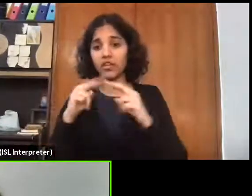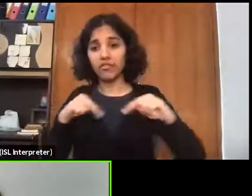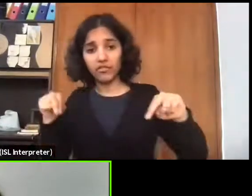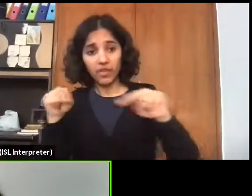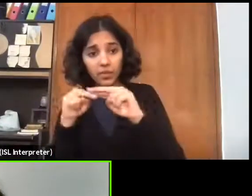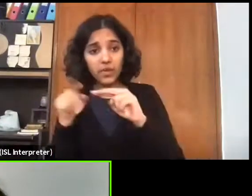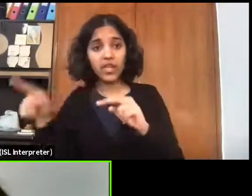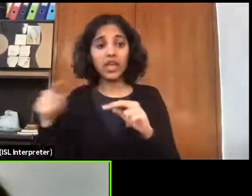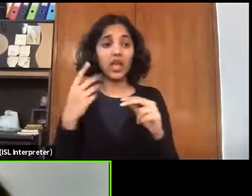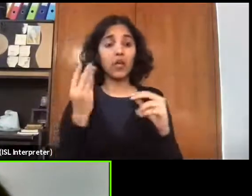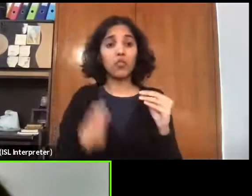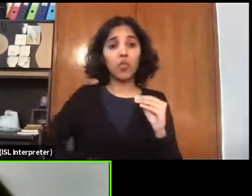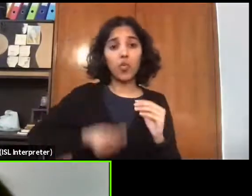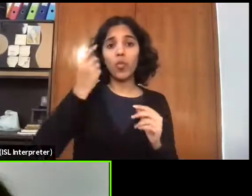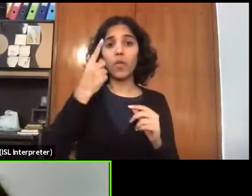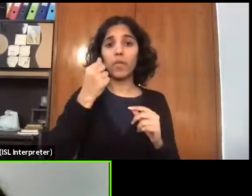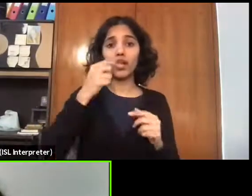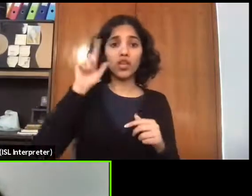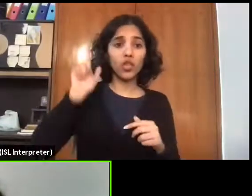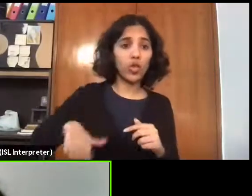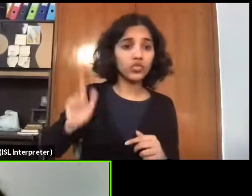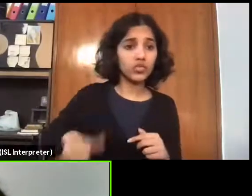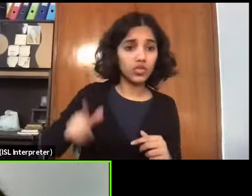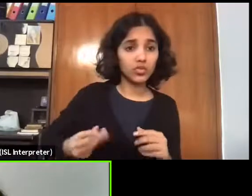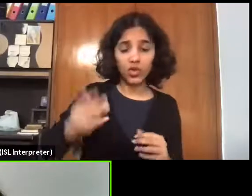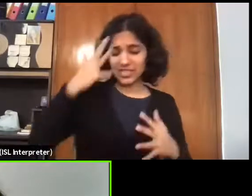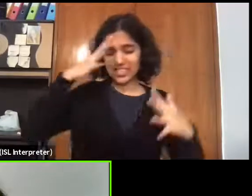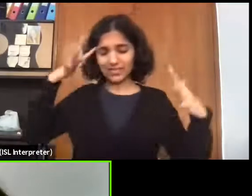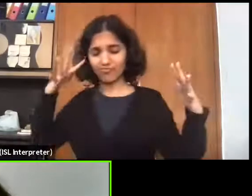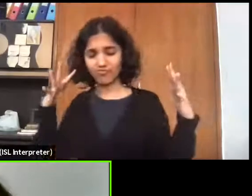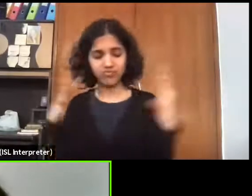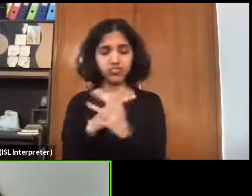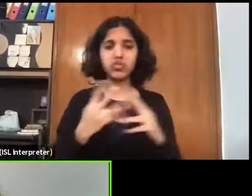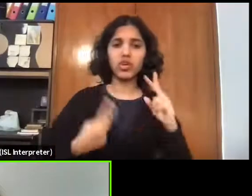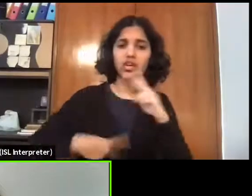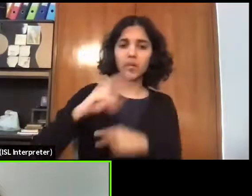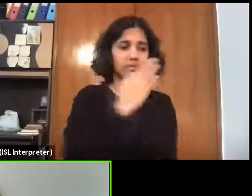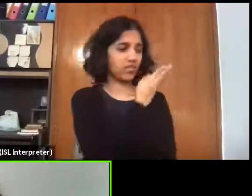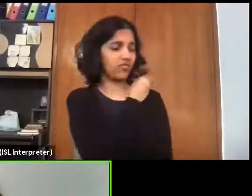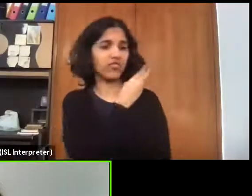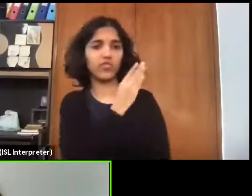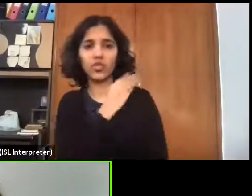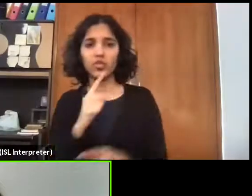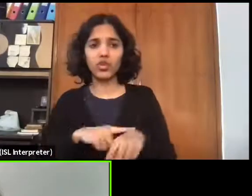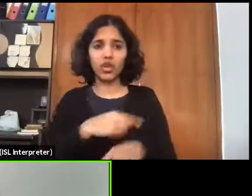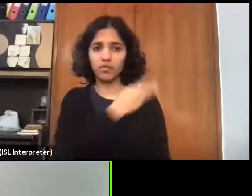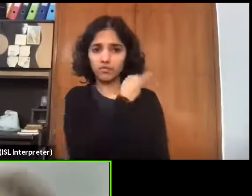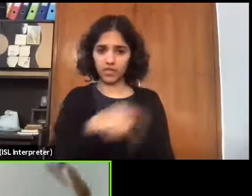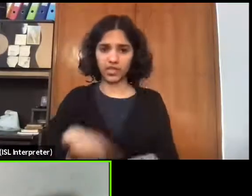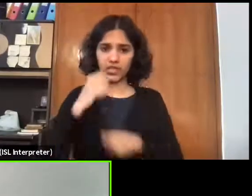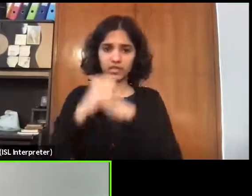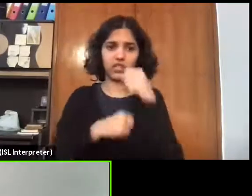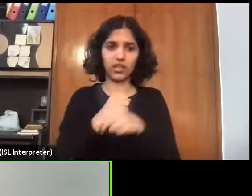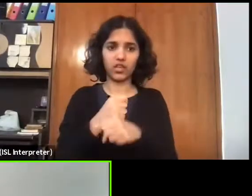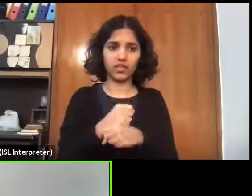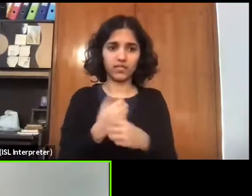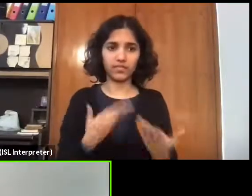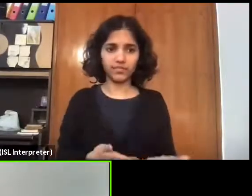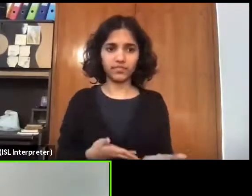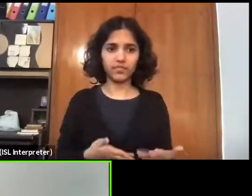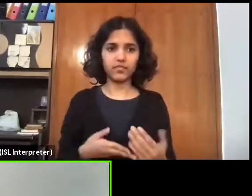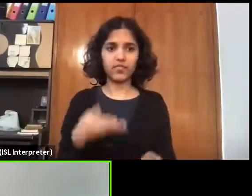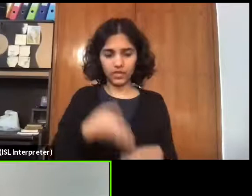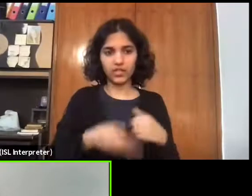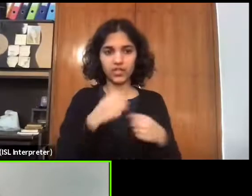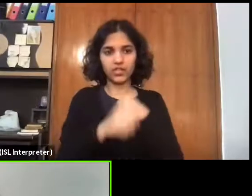into poverty and being in extreme distress in the last few months of this year. Of